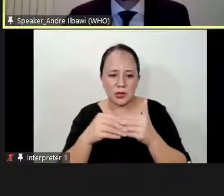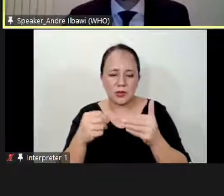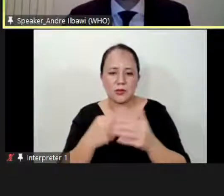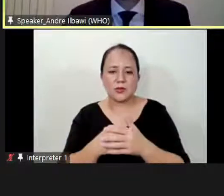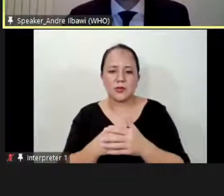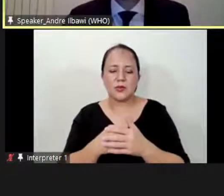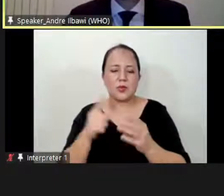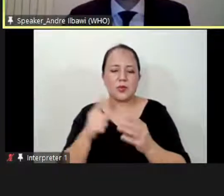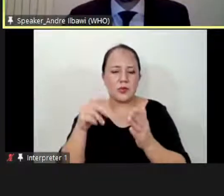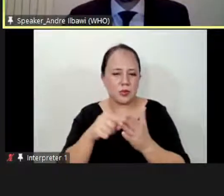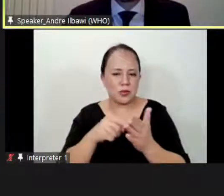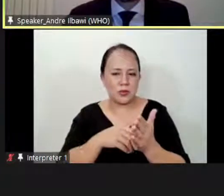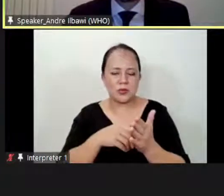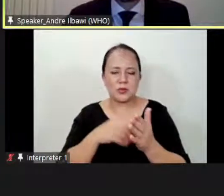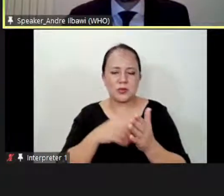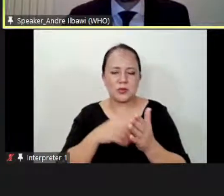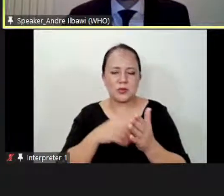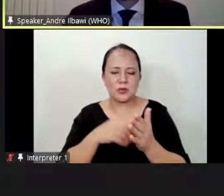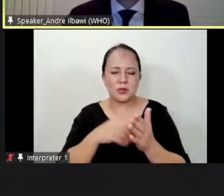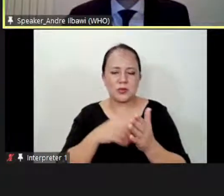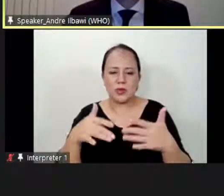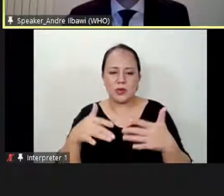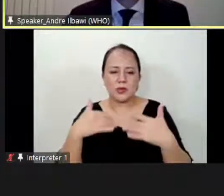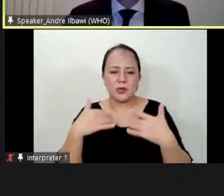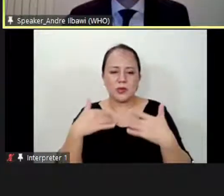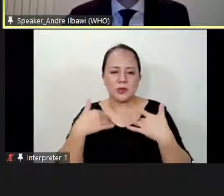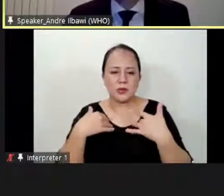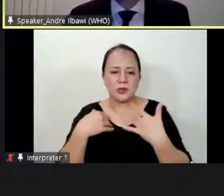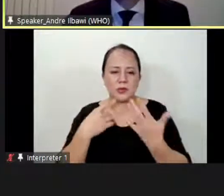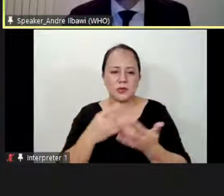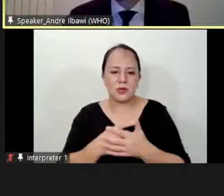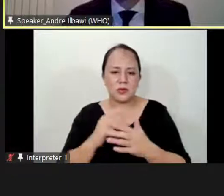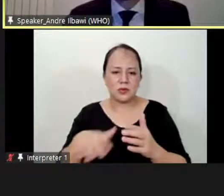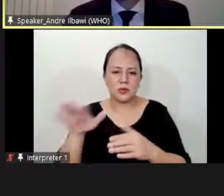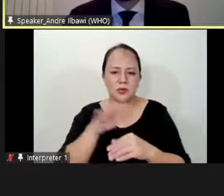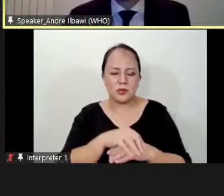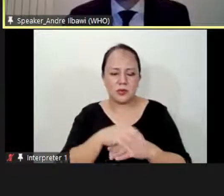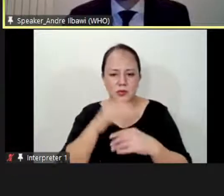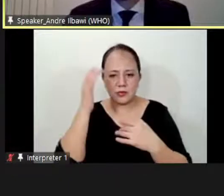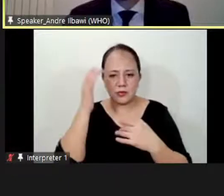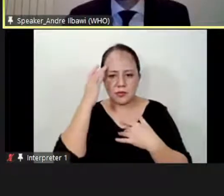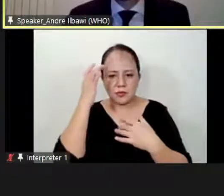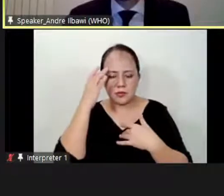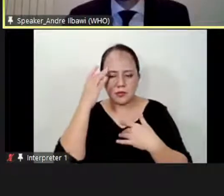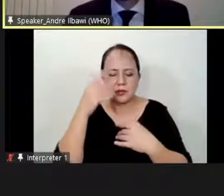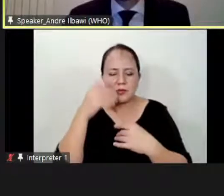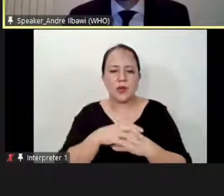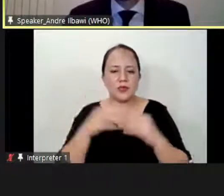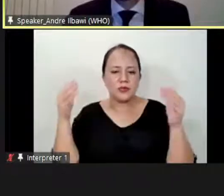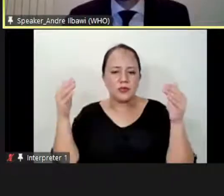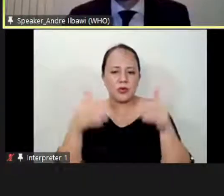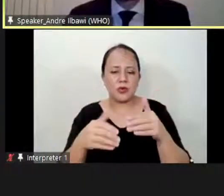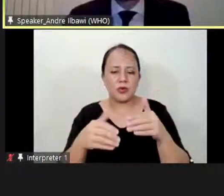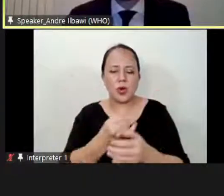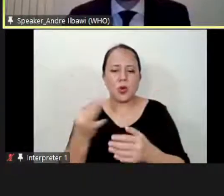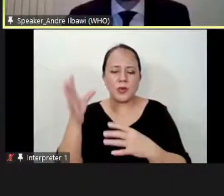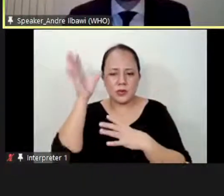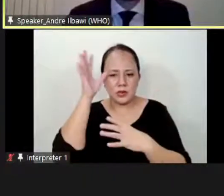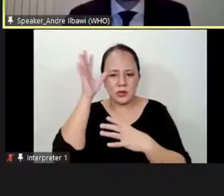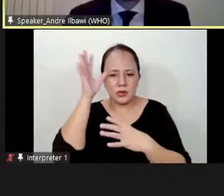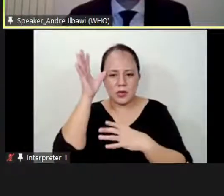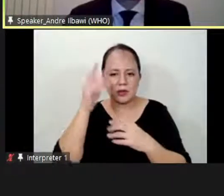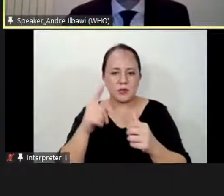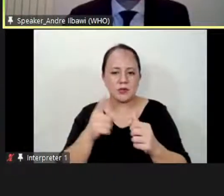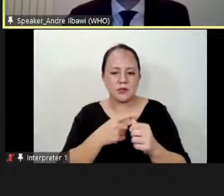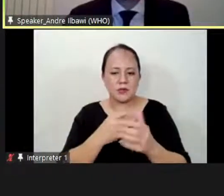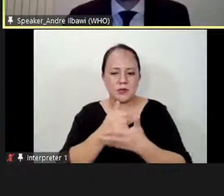lives. And for us to take on, in fact, the entire cancer portfolio and focus on common cancers, priority